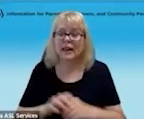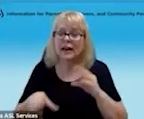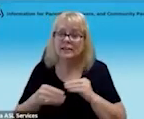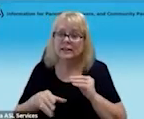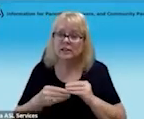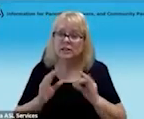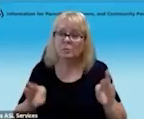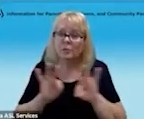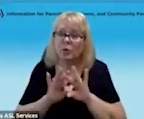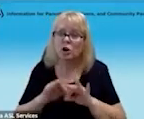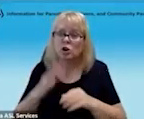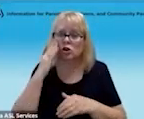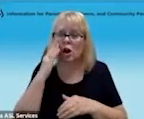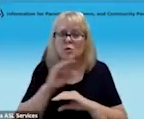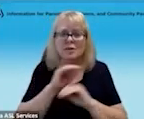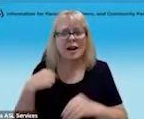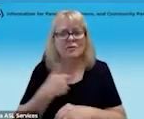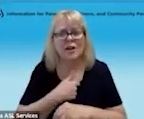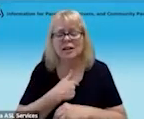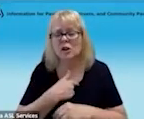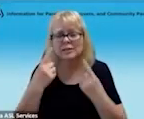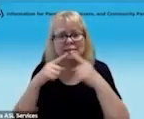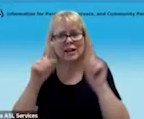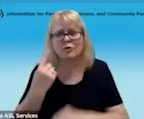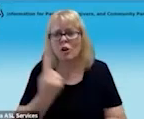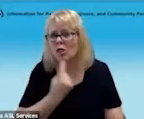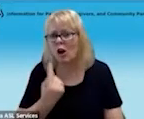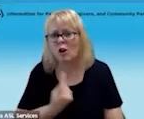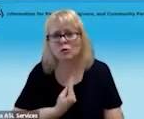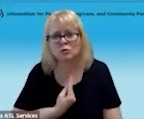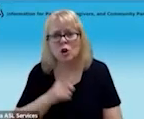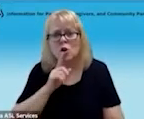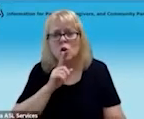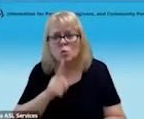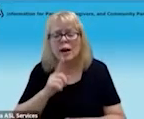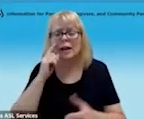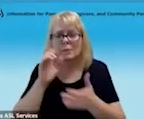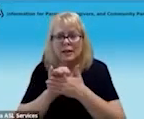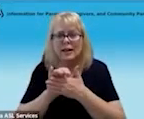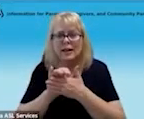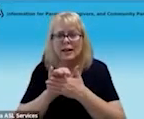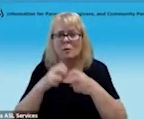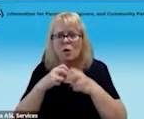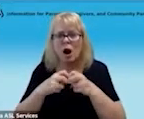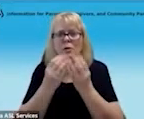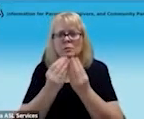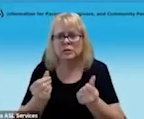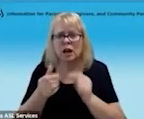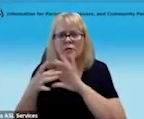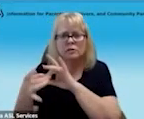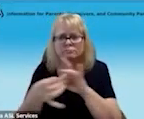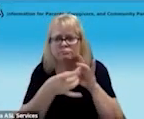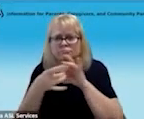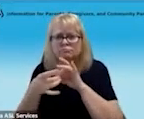to do vaccinations, both for senior citizens and for children. And that was really, really very important. In addition, it's